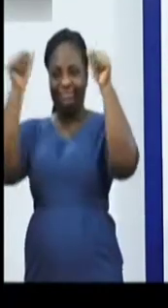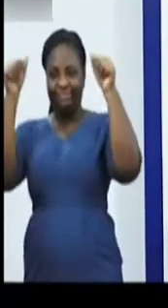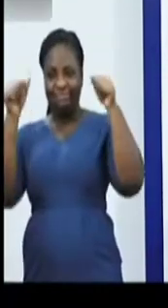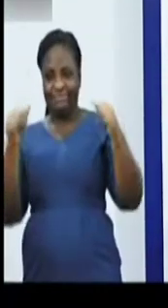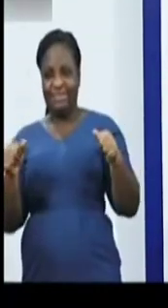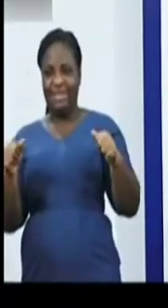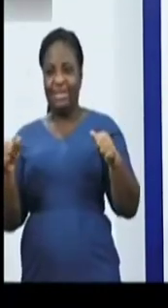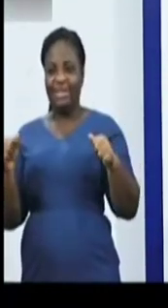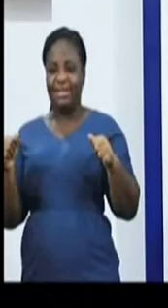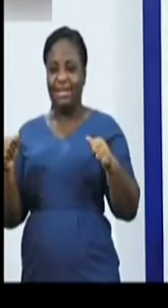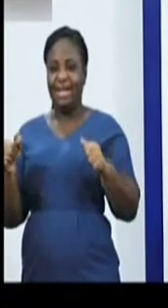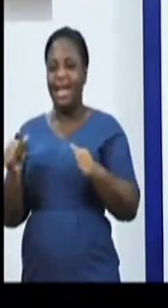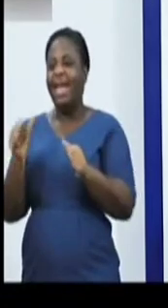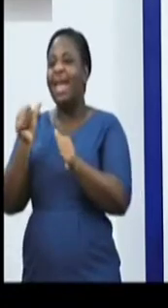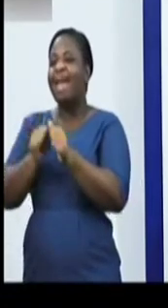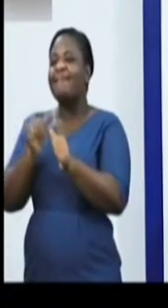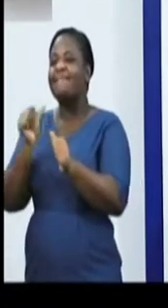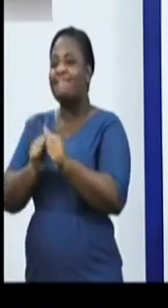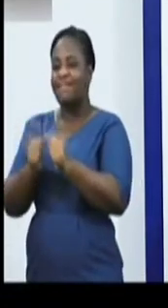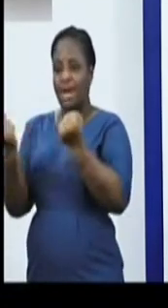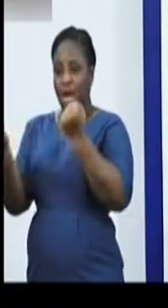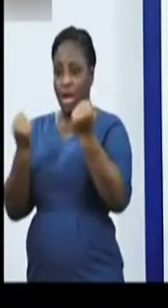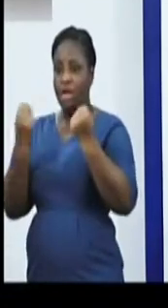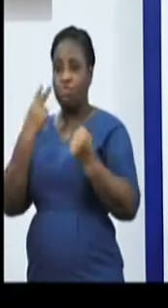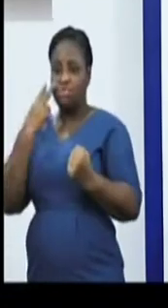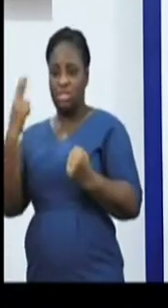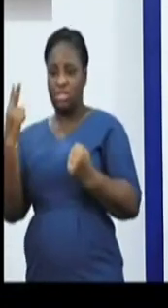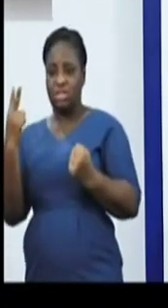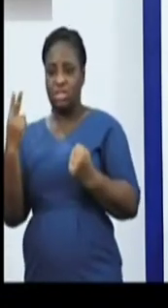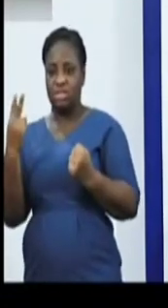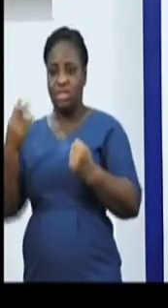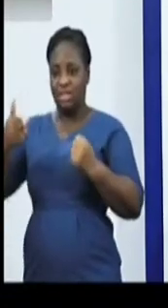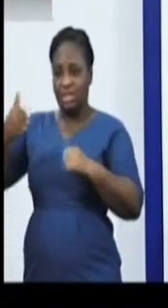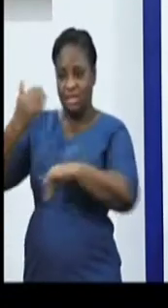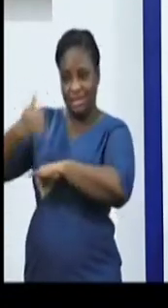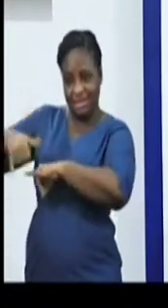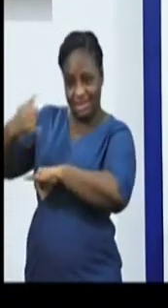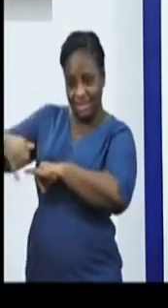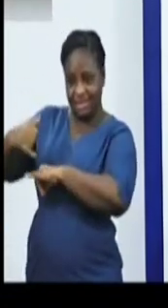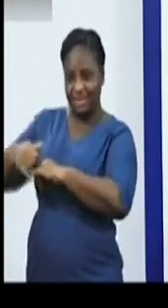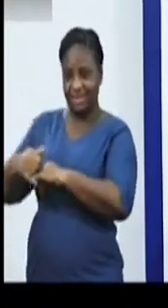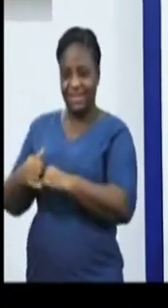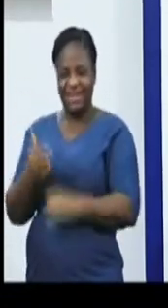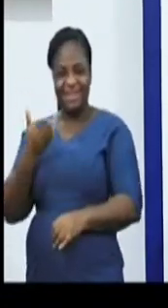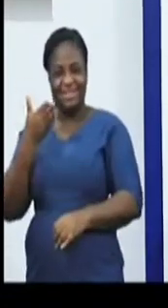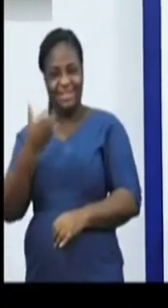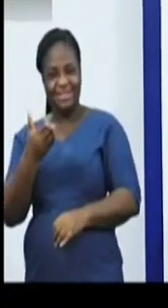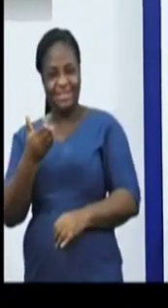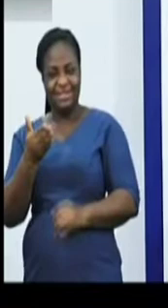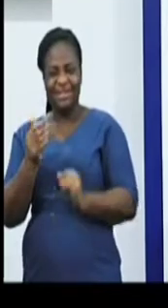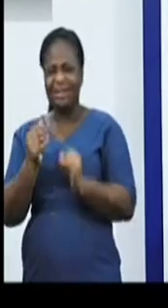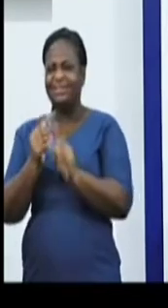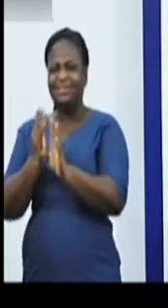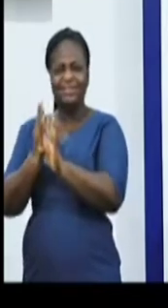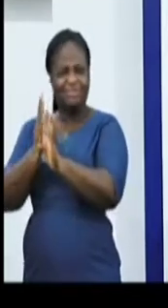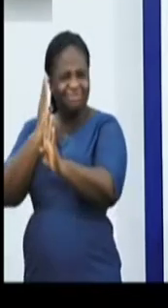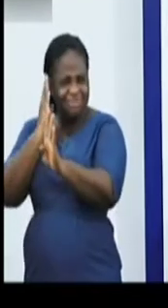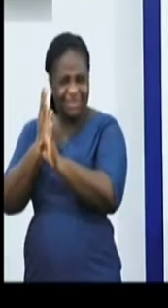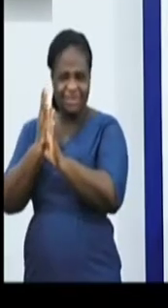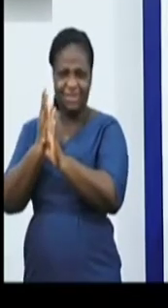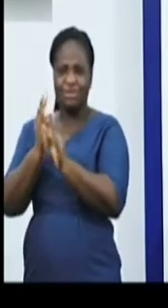staff in front of the windscreens and on the sides. These are strictly to be